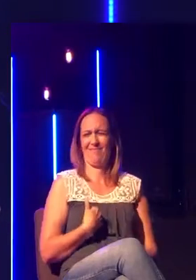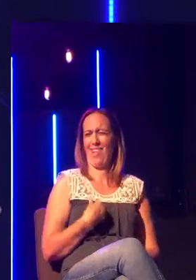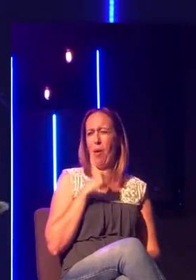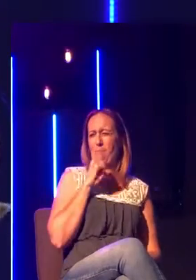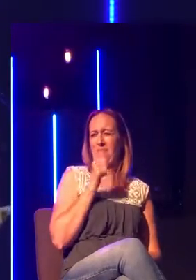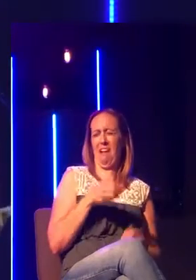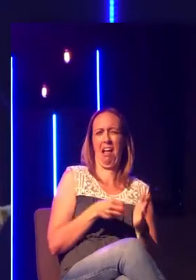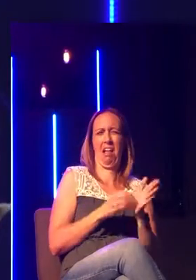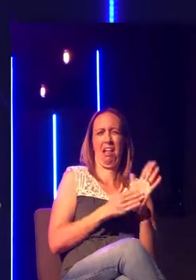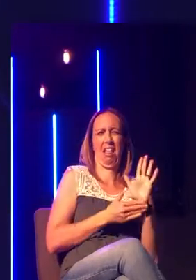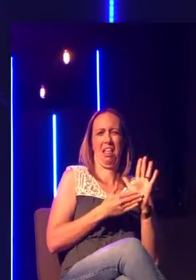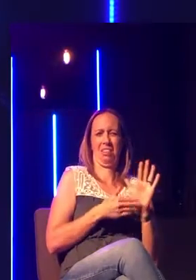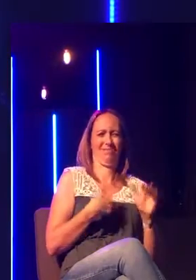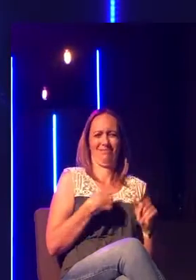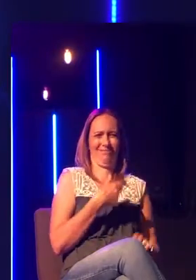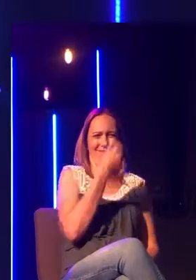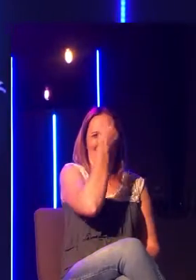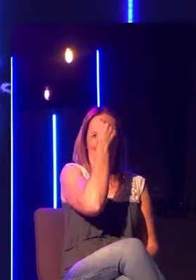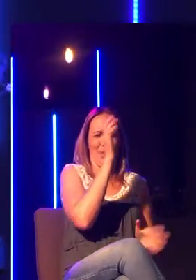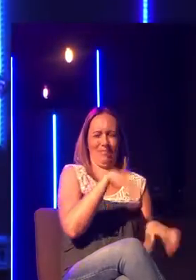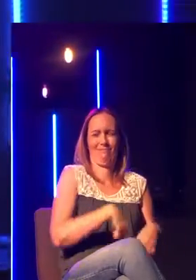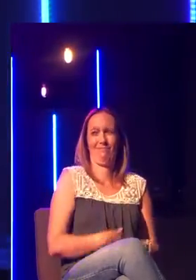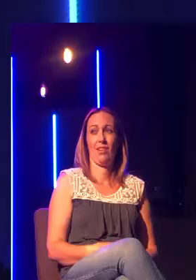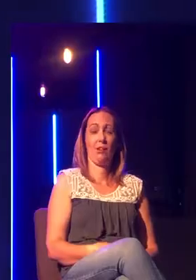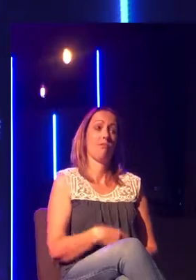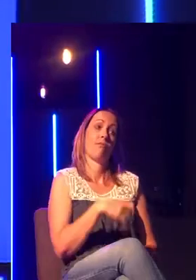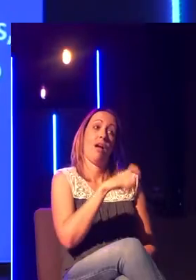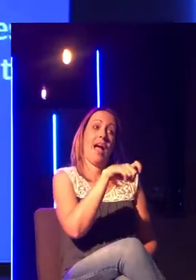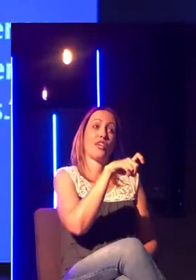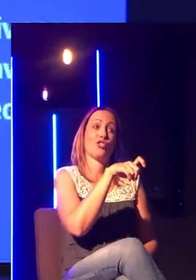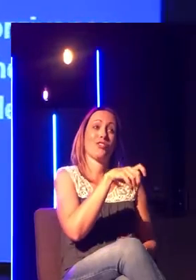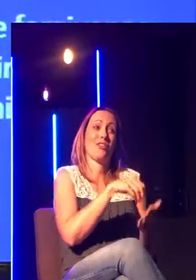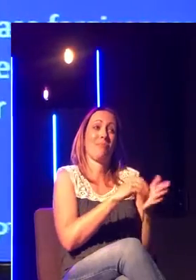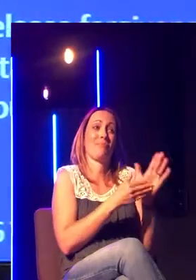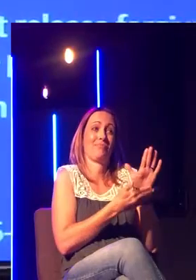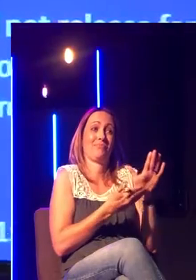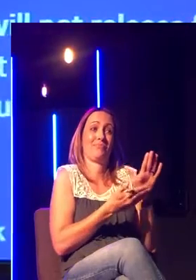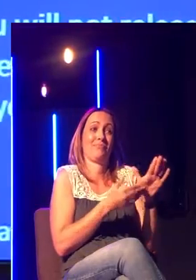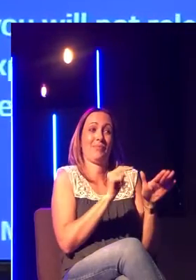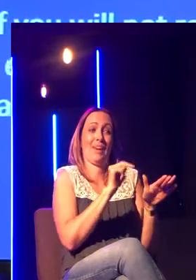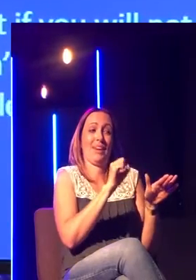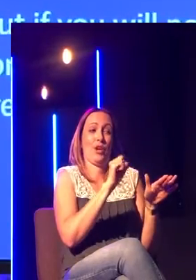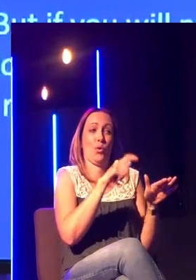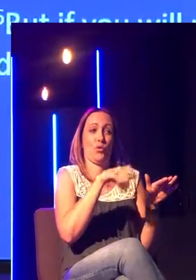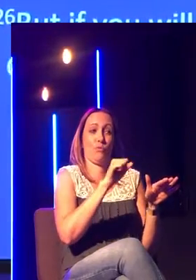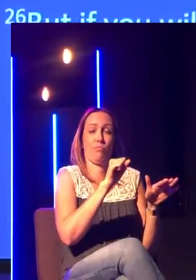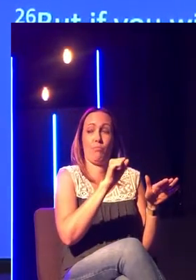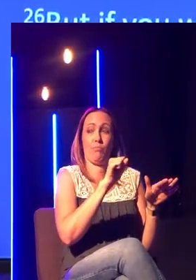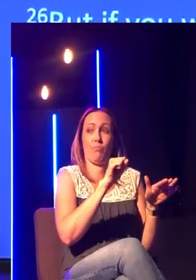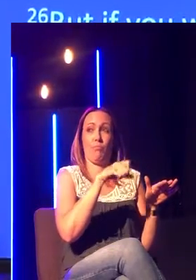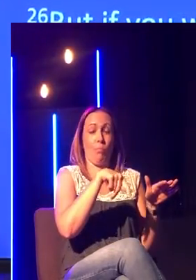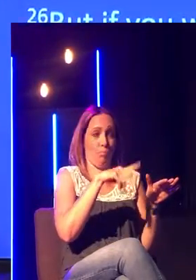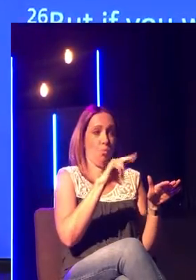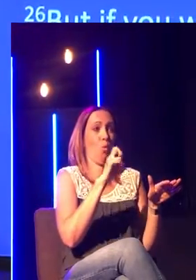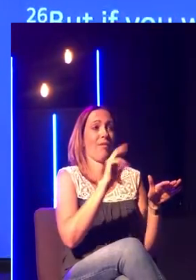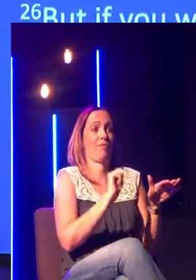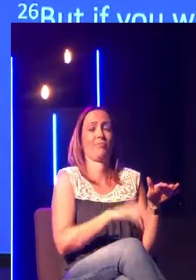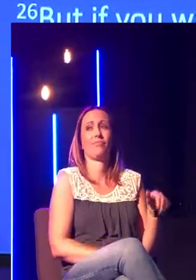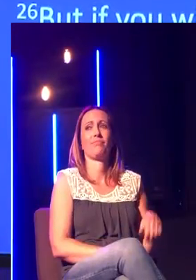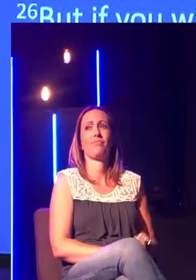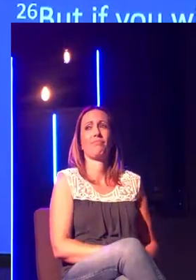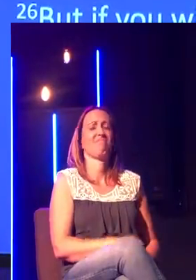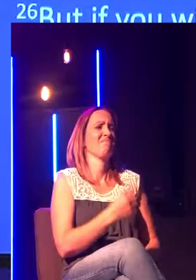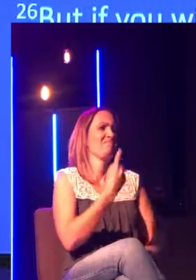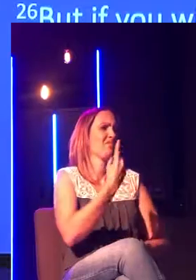on a blister. That's dumb. Should have put Neosporin on the blister. It was a few days later, and my heel was was hurting.